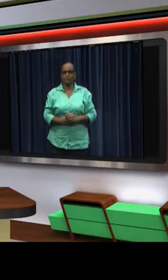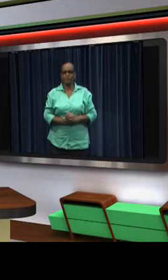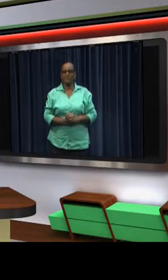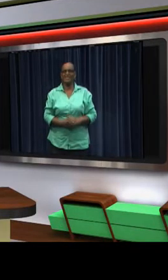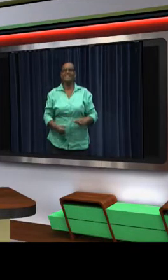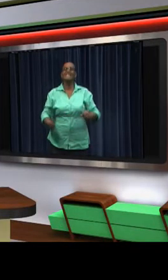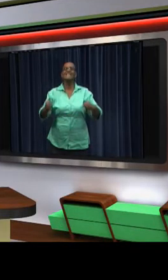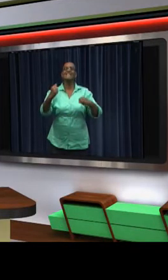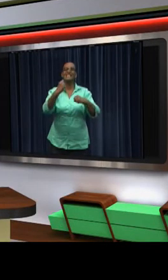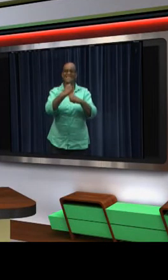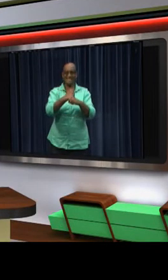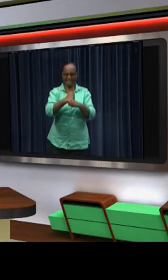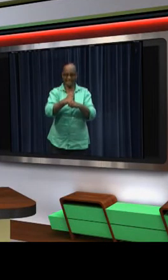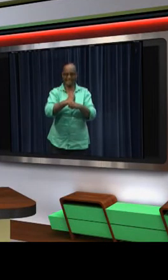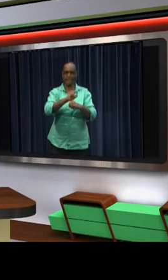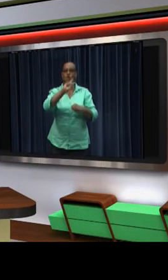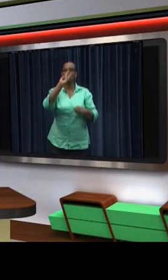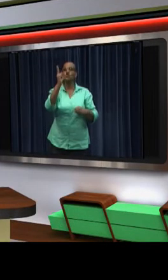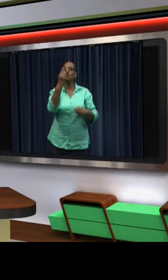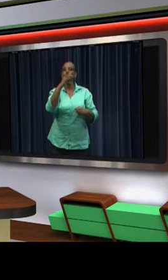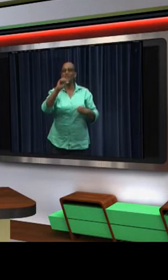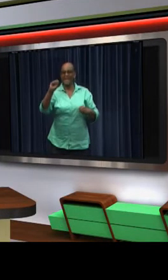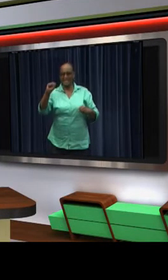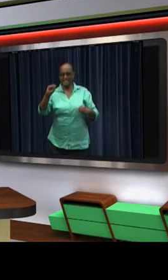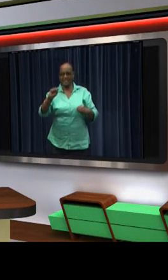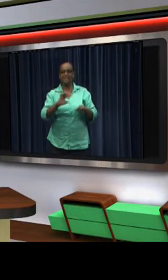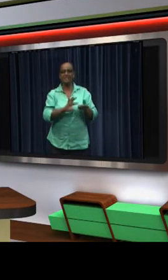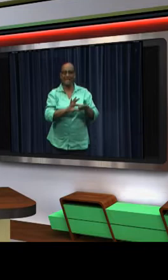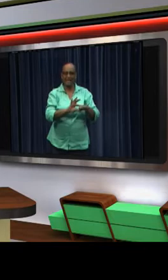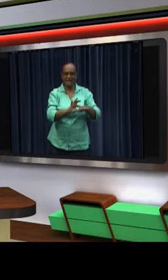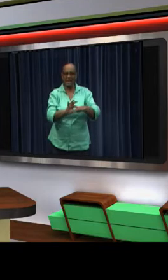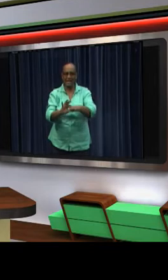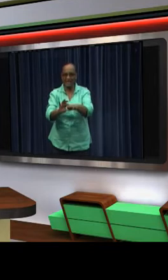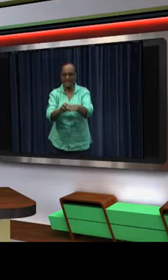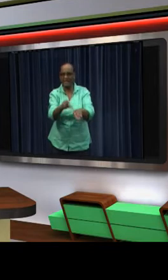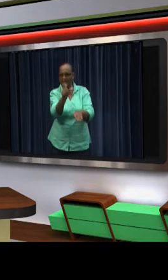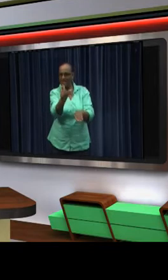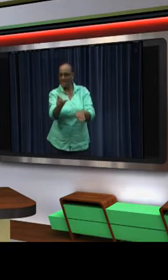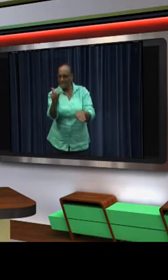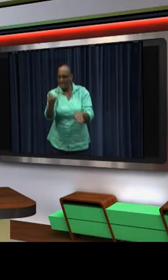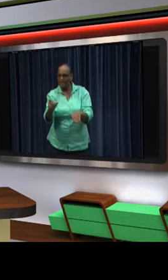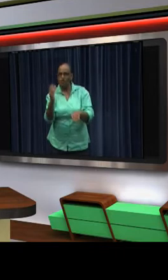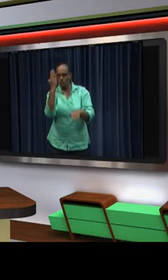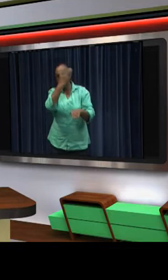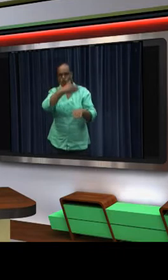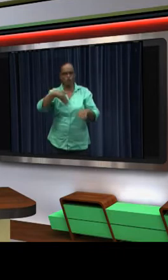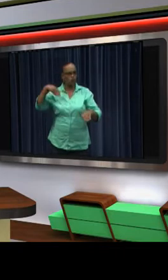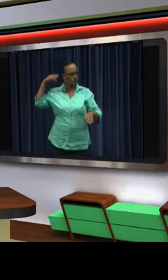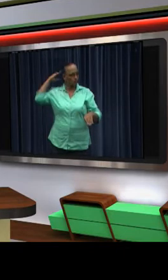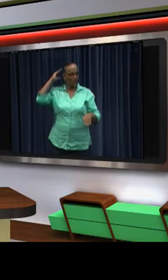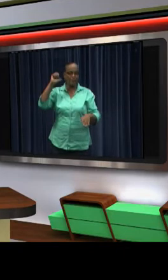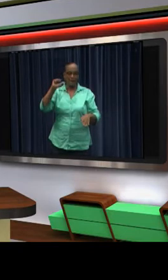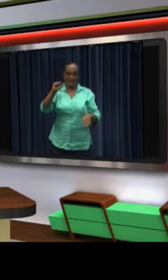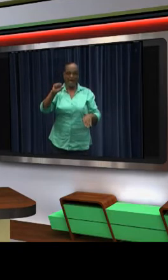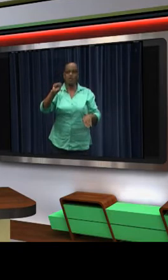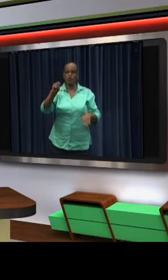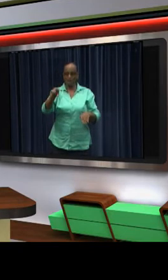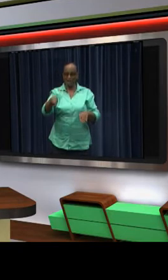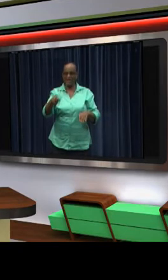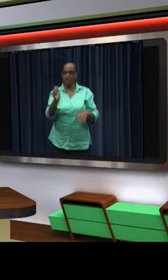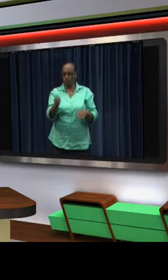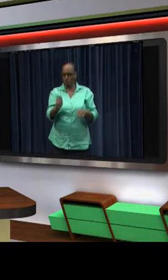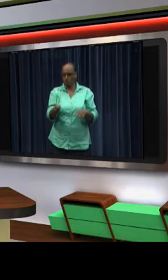The Foundation United Tour Guides of Suriname looks forward to the Tourist Act. Yves John